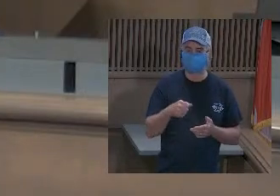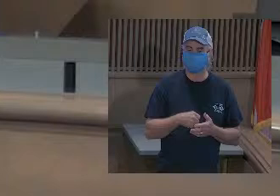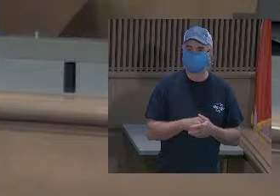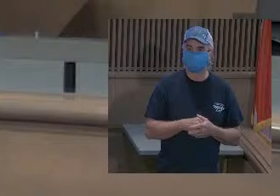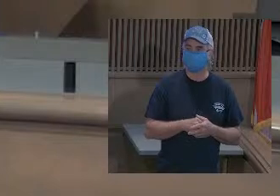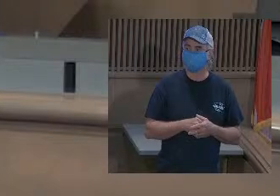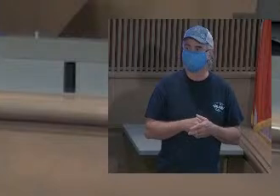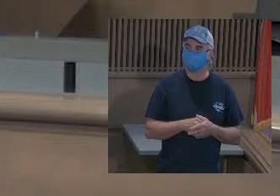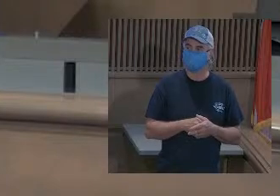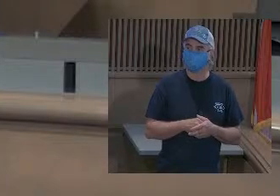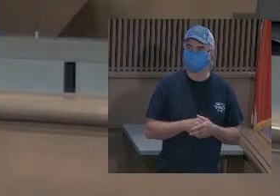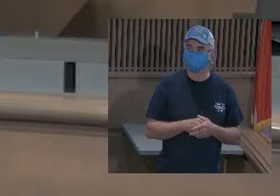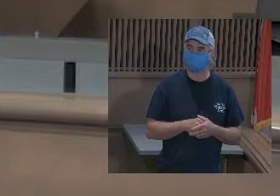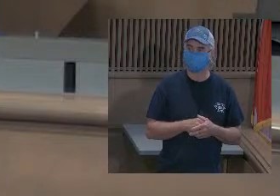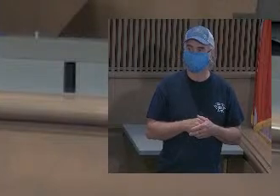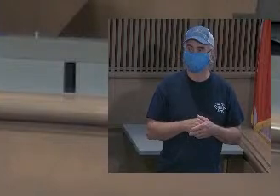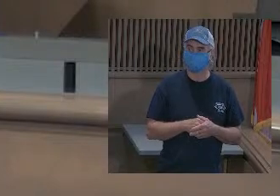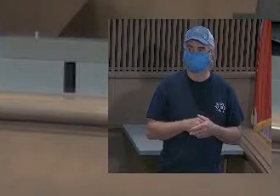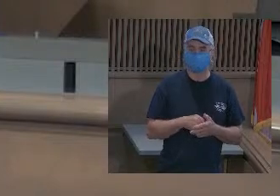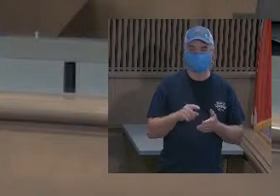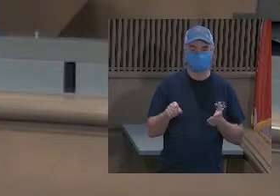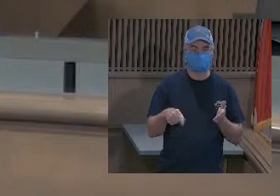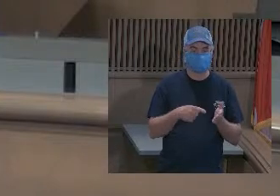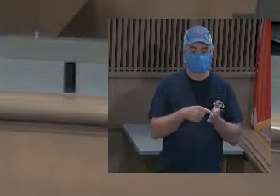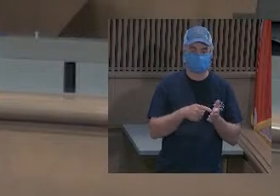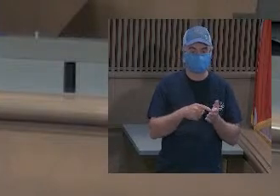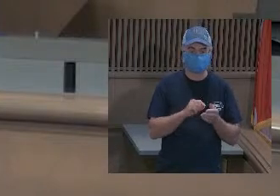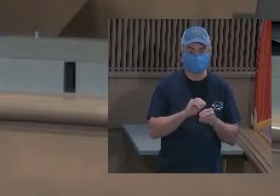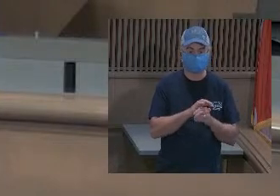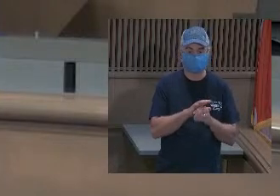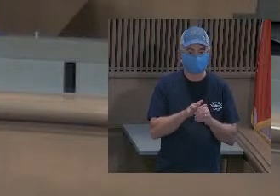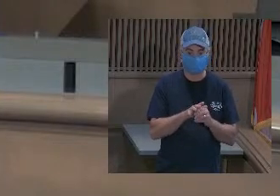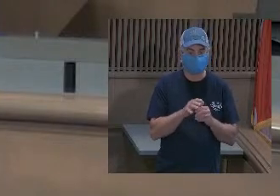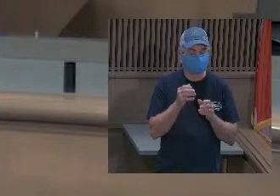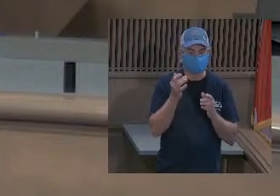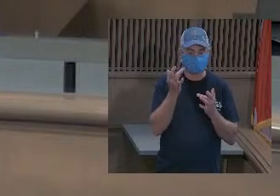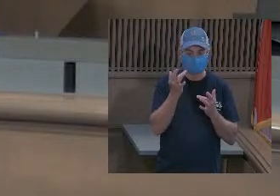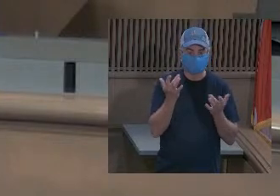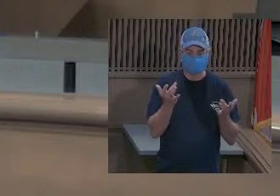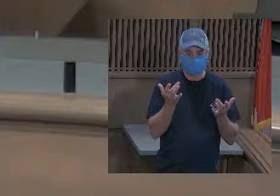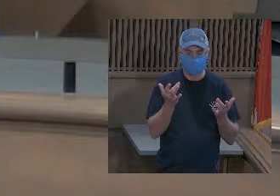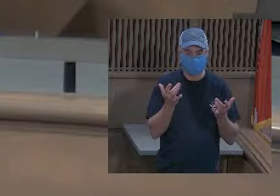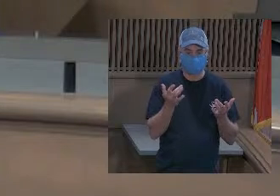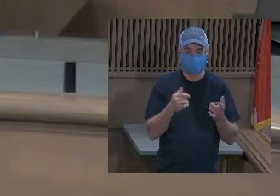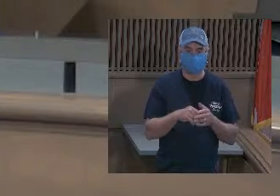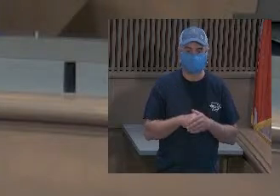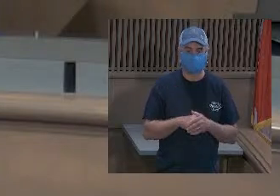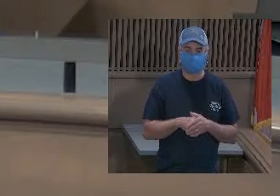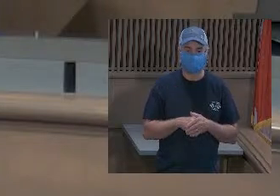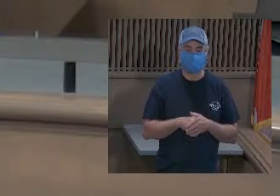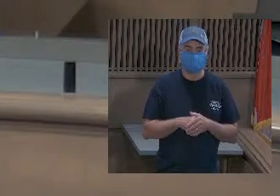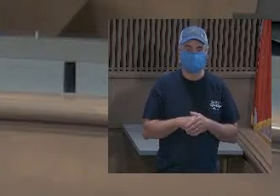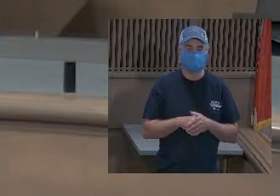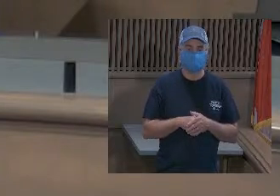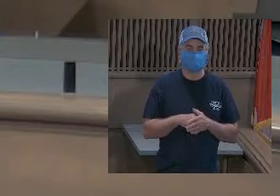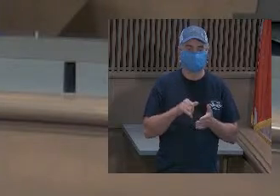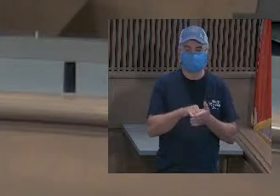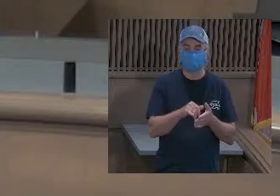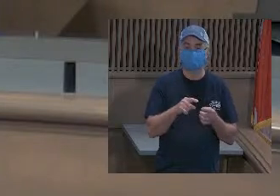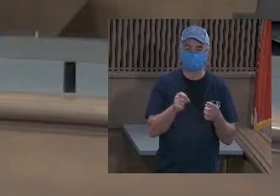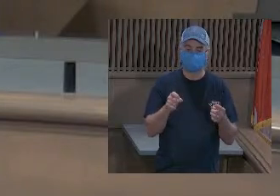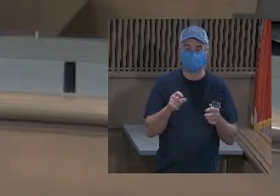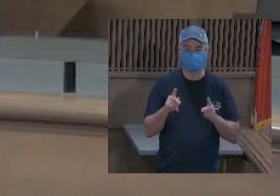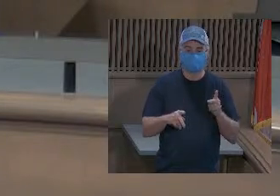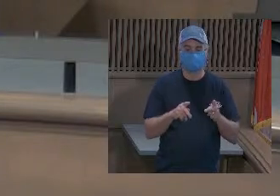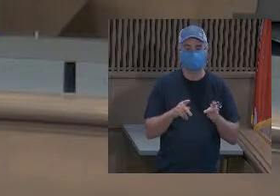pandemic of the unvaccinated, as the chairman stated. 87% of our inpatients are unvaccinated folks.